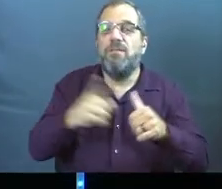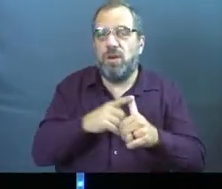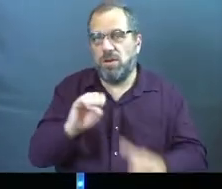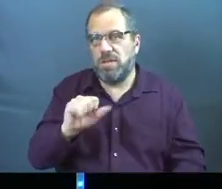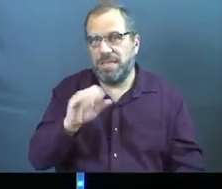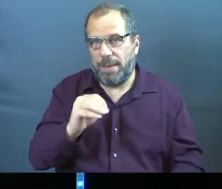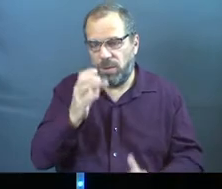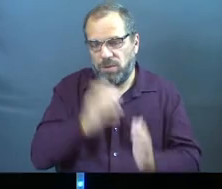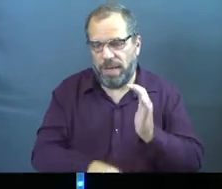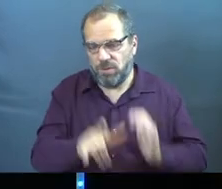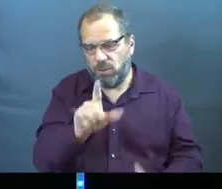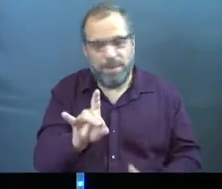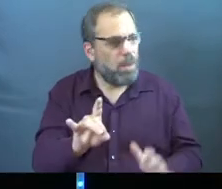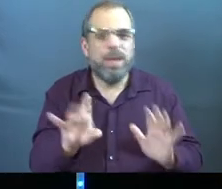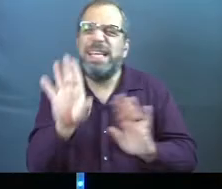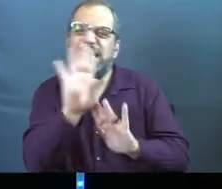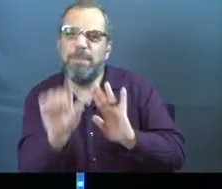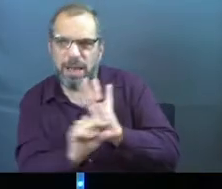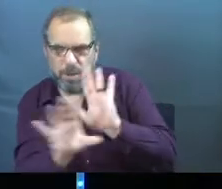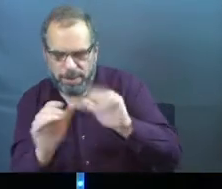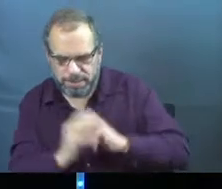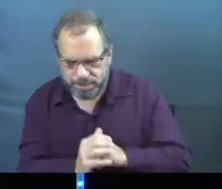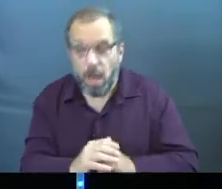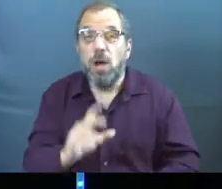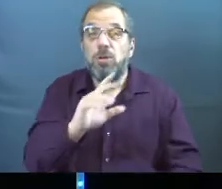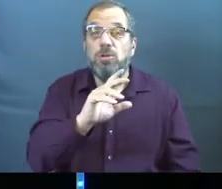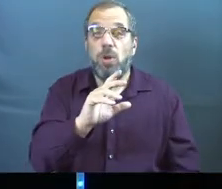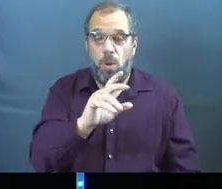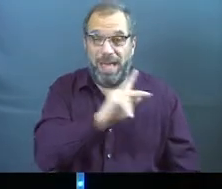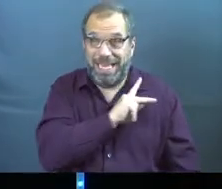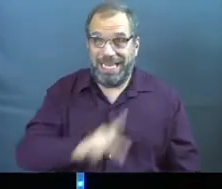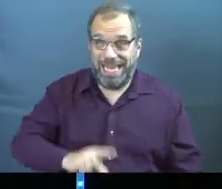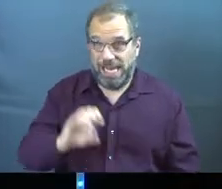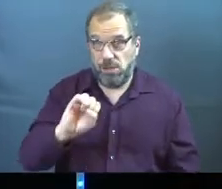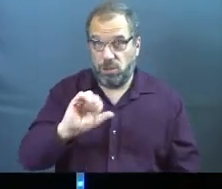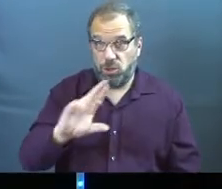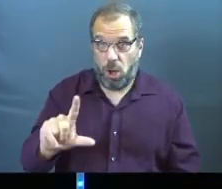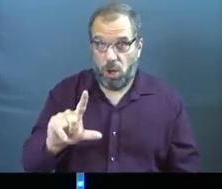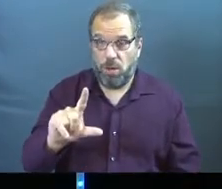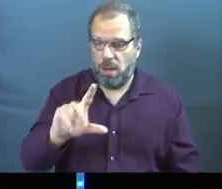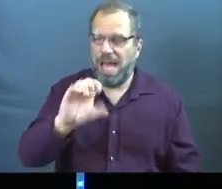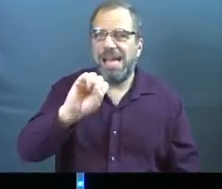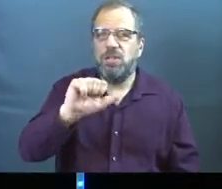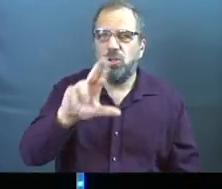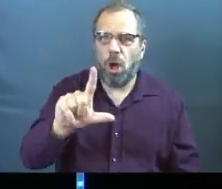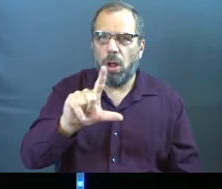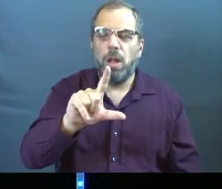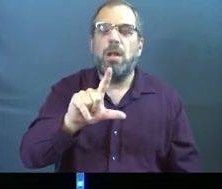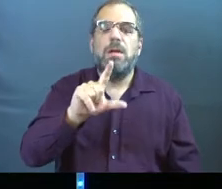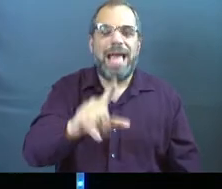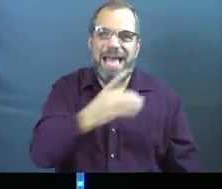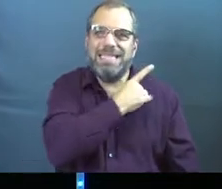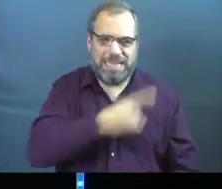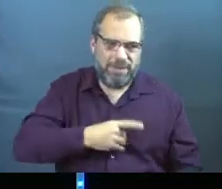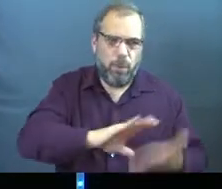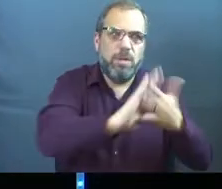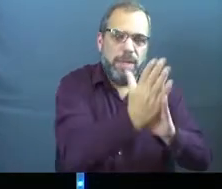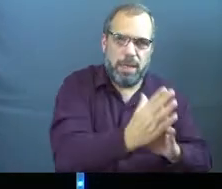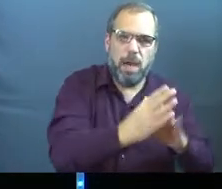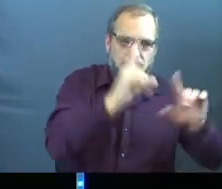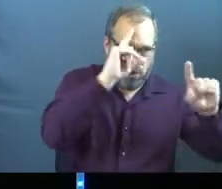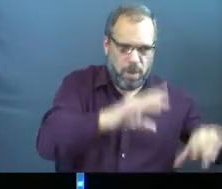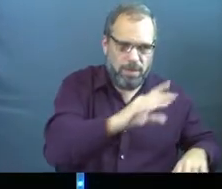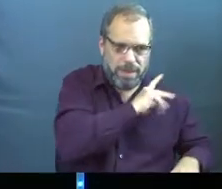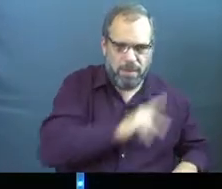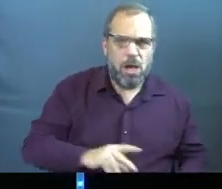Samuel 28, and just a little background on what's going on here. So we've got King Saul, right? Saul was the king before David, and David was anointed to become king.